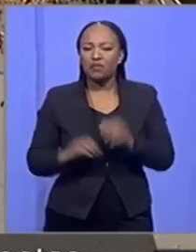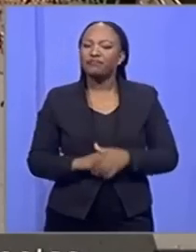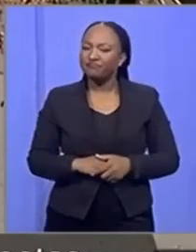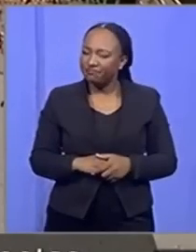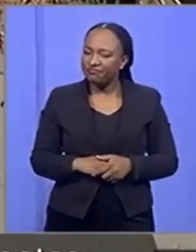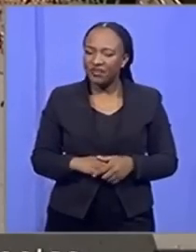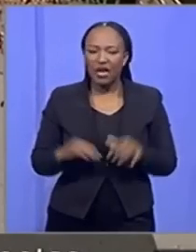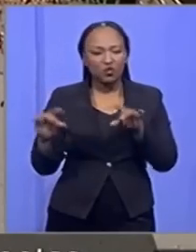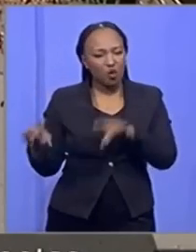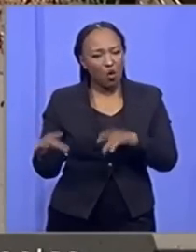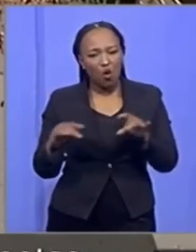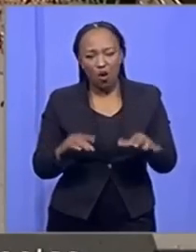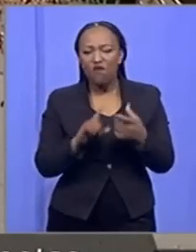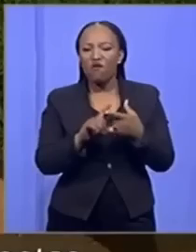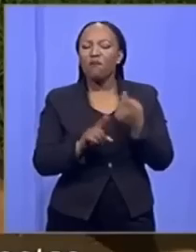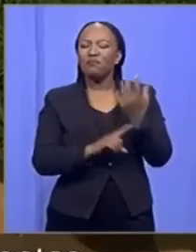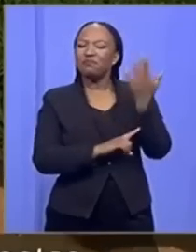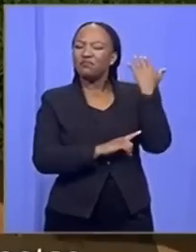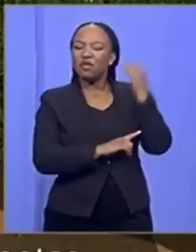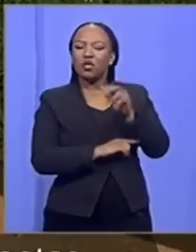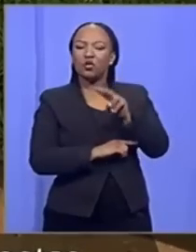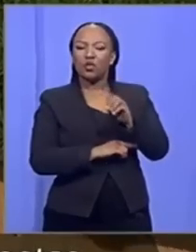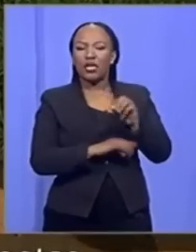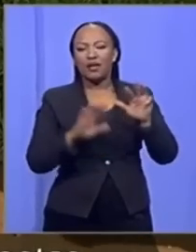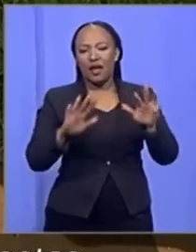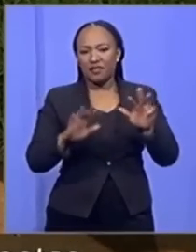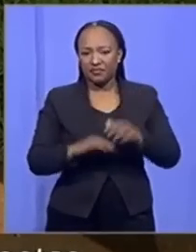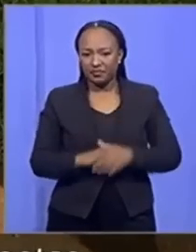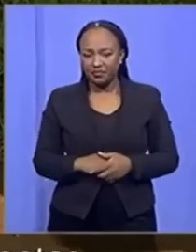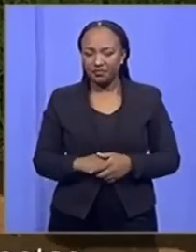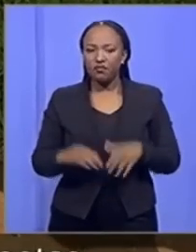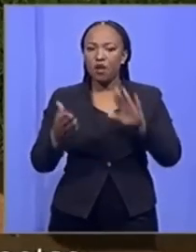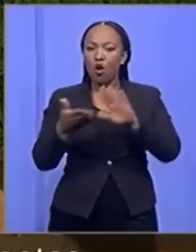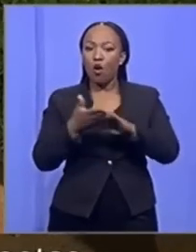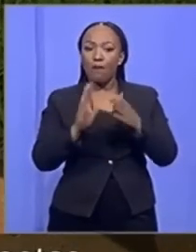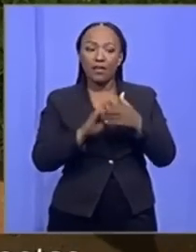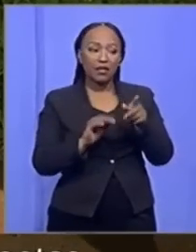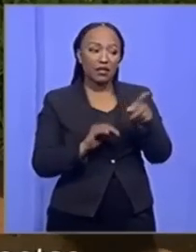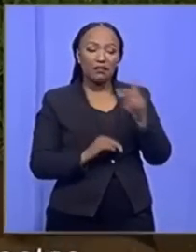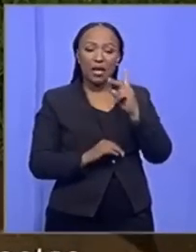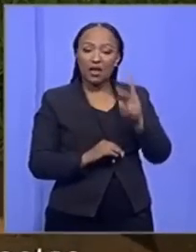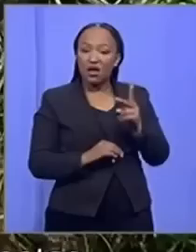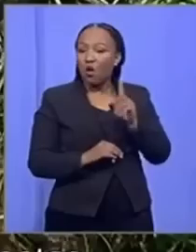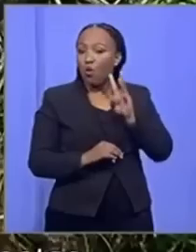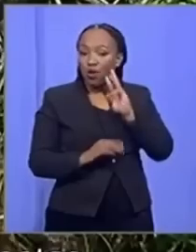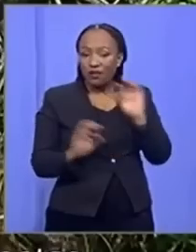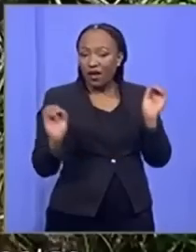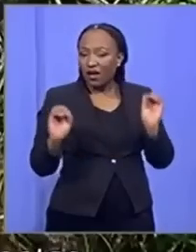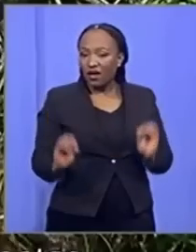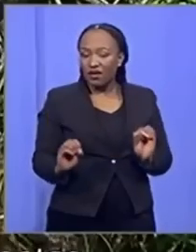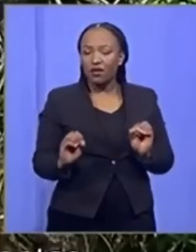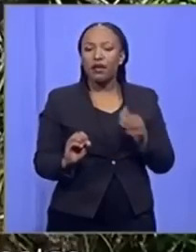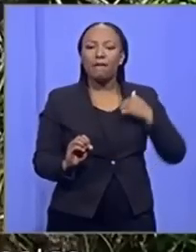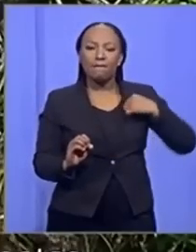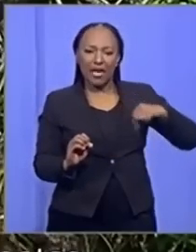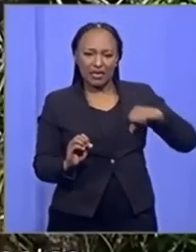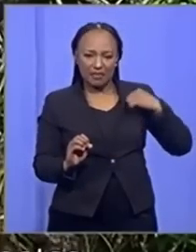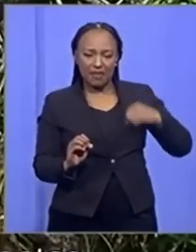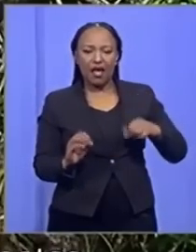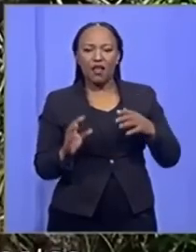le ga sokola tloa bo 2009. Baagi ba re ga ba bone metsi ka metlha ba re ba eletsa gore masepala o tlogele go